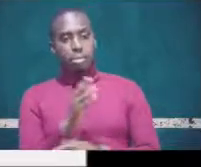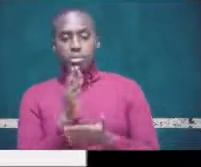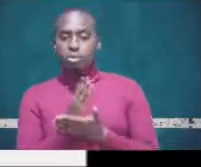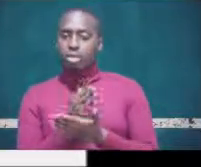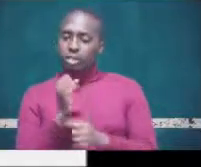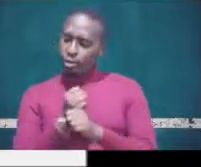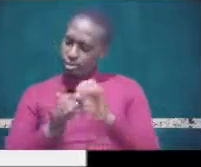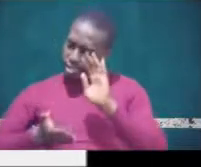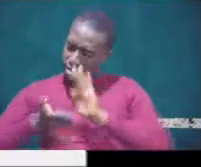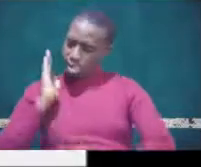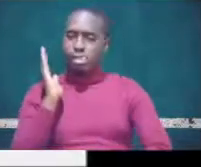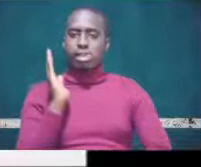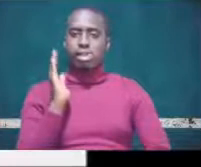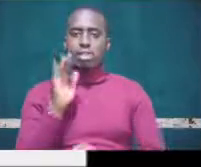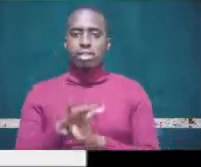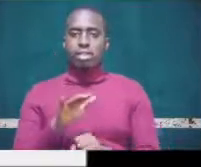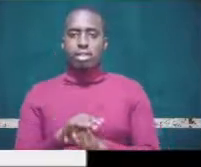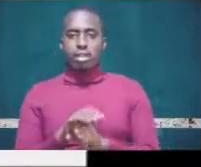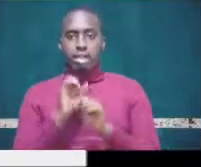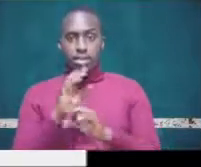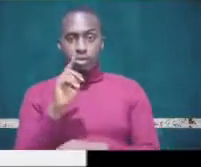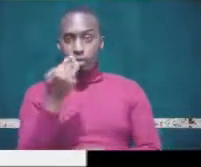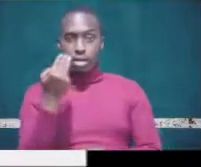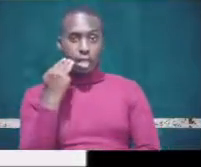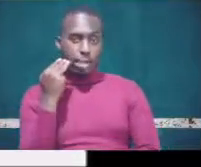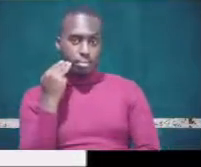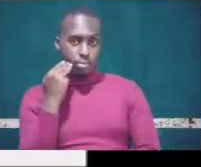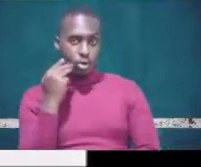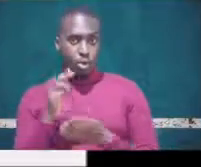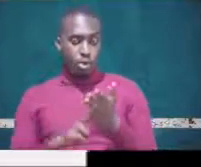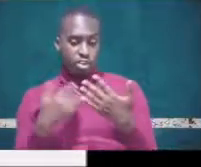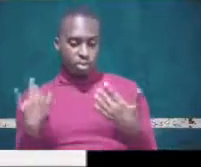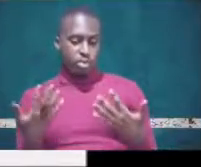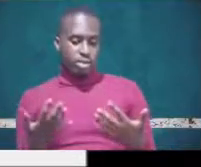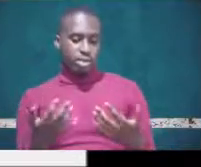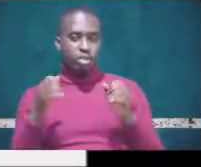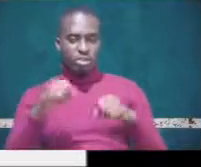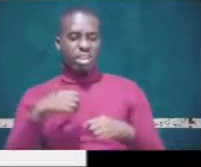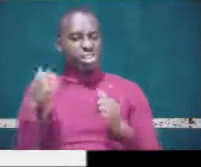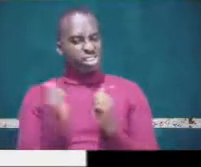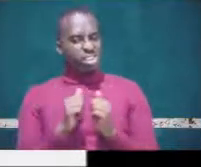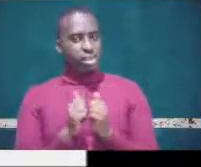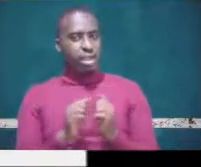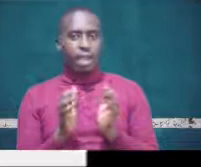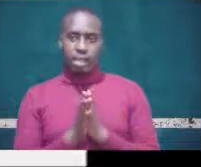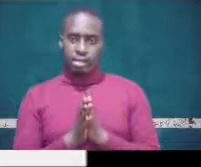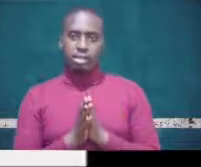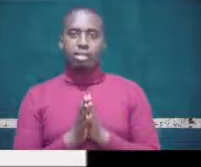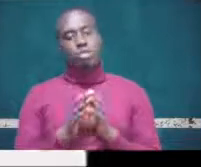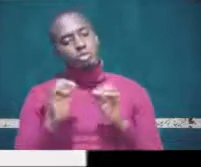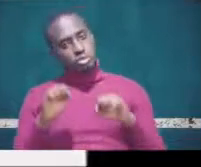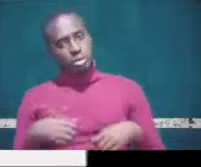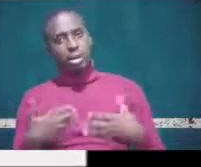very fast. If you have like 1 million using hands, it may be very hard, and even you